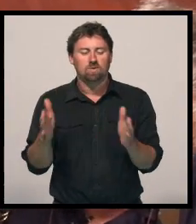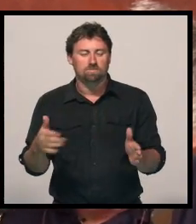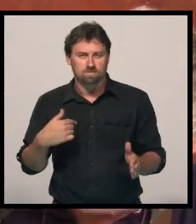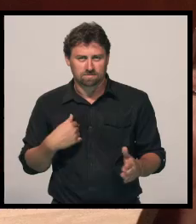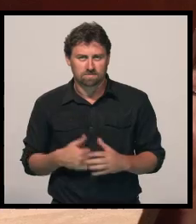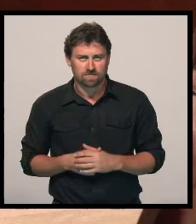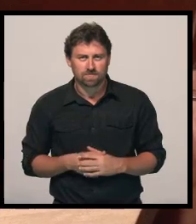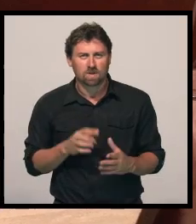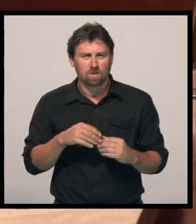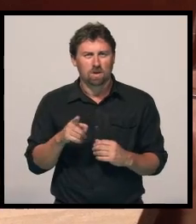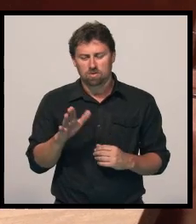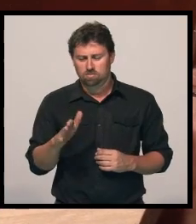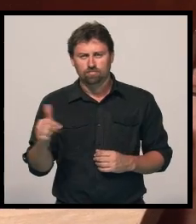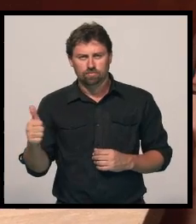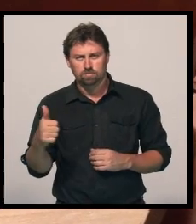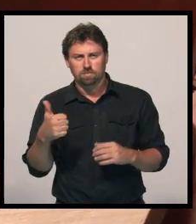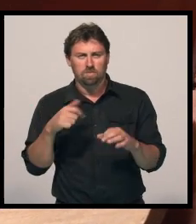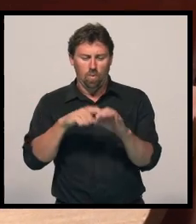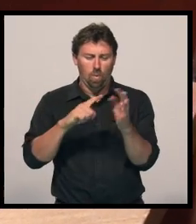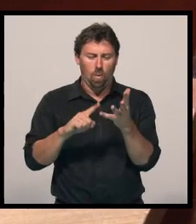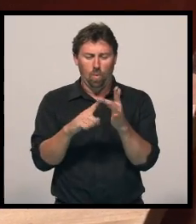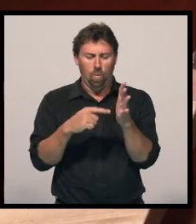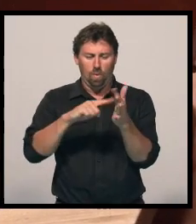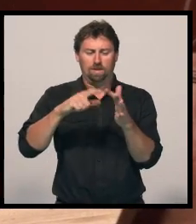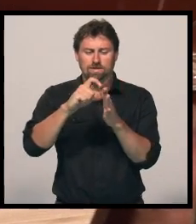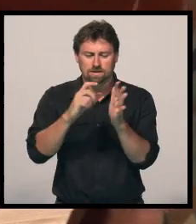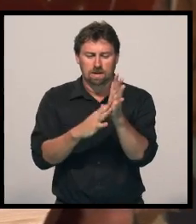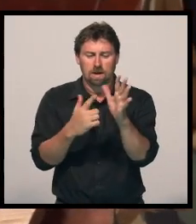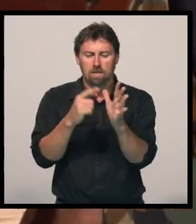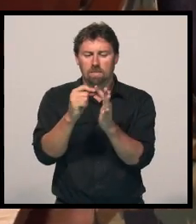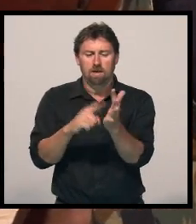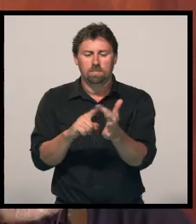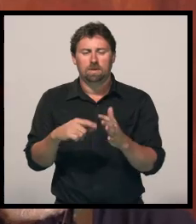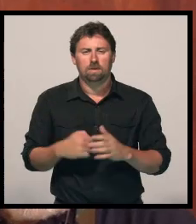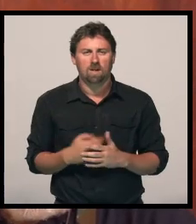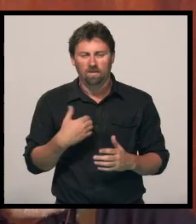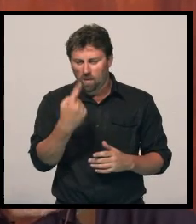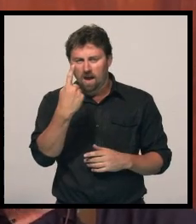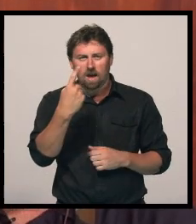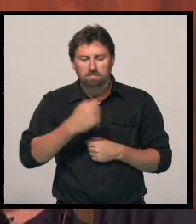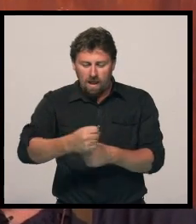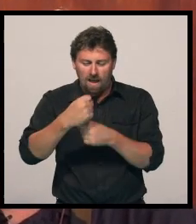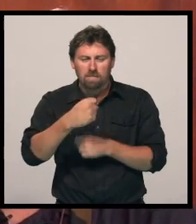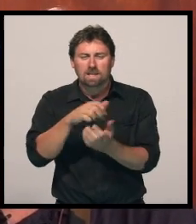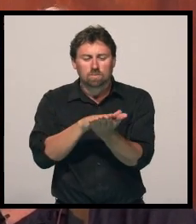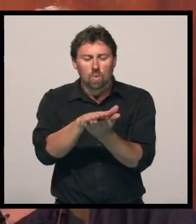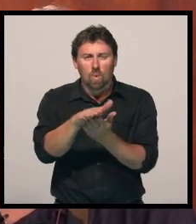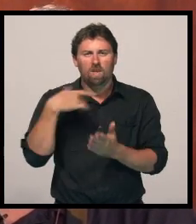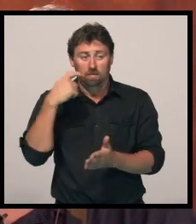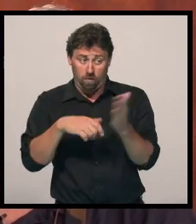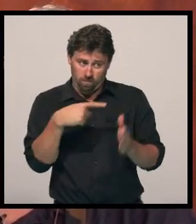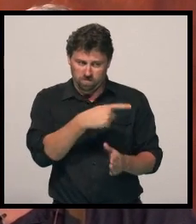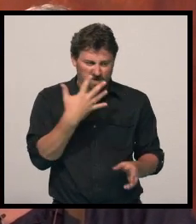high-figured quilted maple, and I've got a smoothing plane which I bought from you about 5 years ago, I think, and I can use it, but I thought,